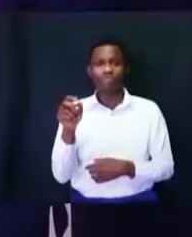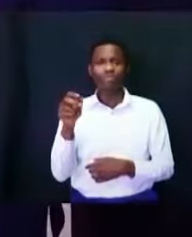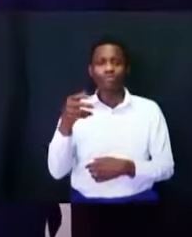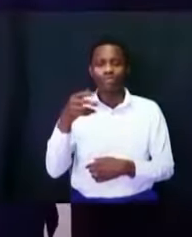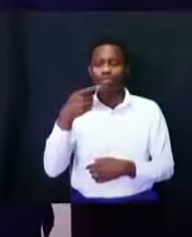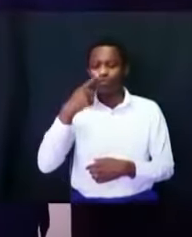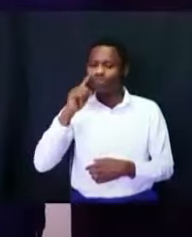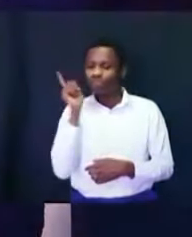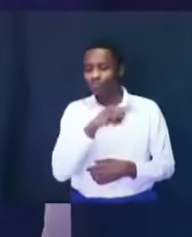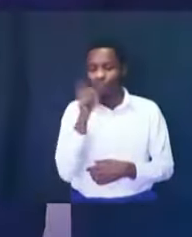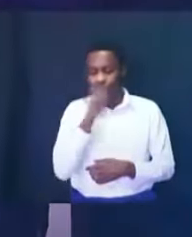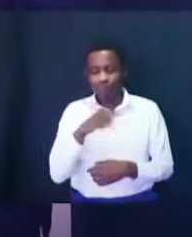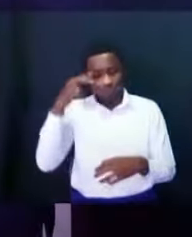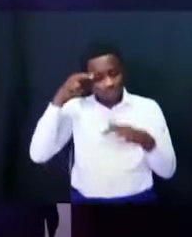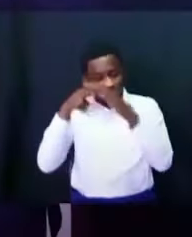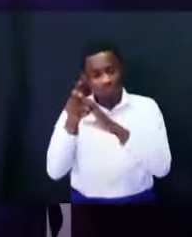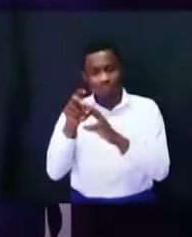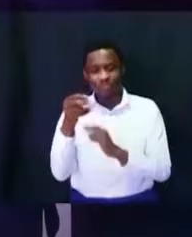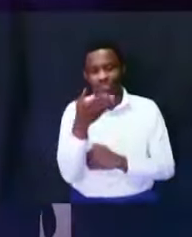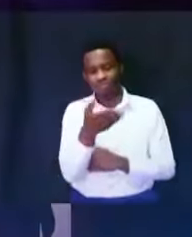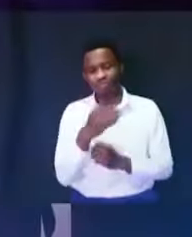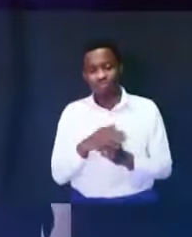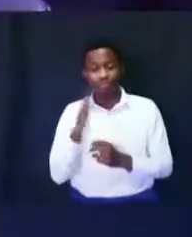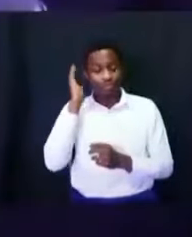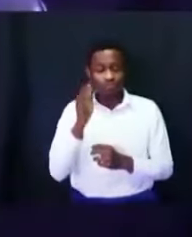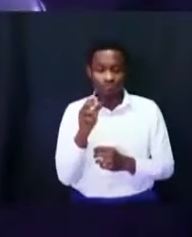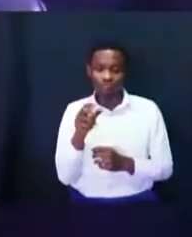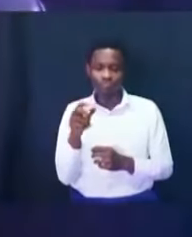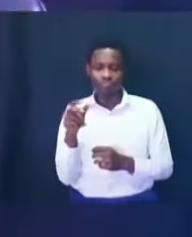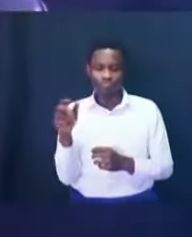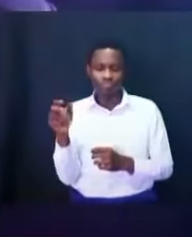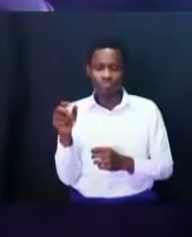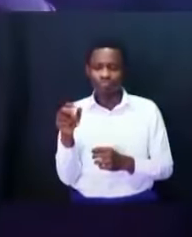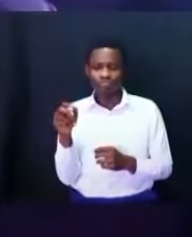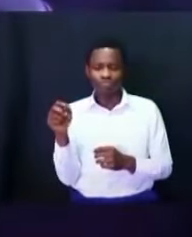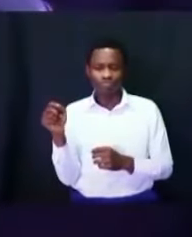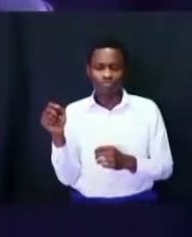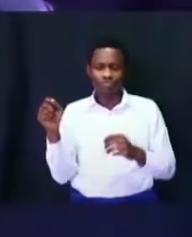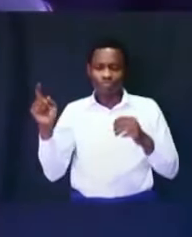thrown they will be tormented day and night forever and ever